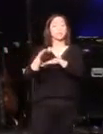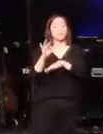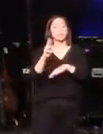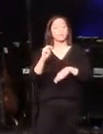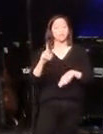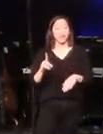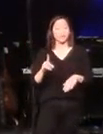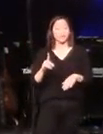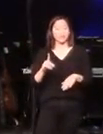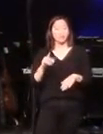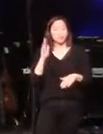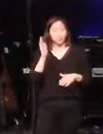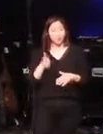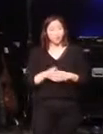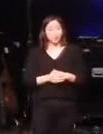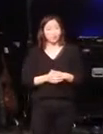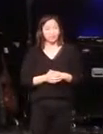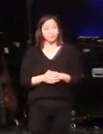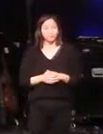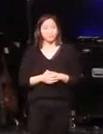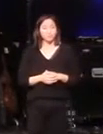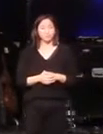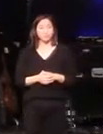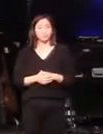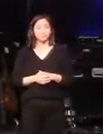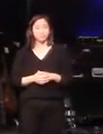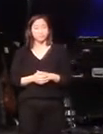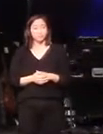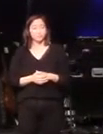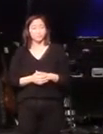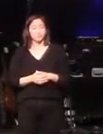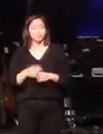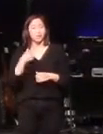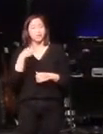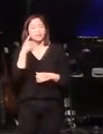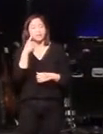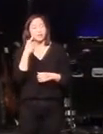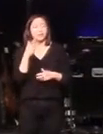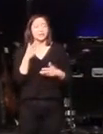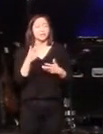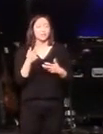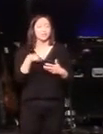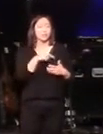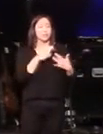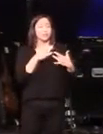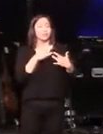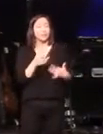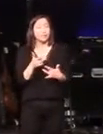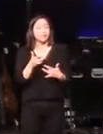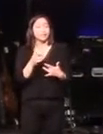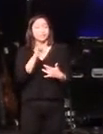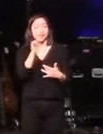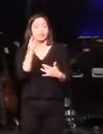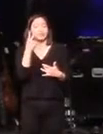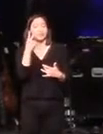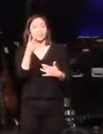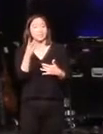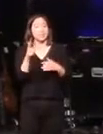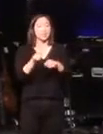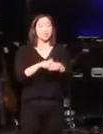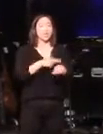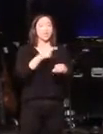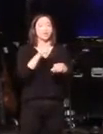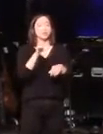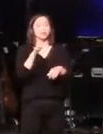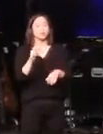those things, God blesses you. I'm going to get to that in a minute. But I think we become short-sighted when we don't understand that we are to be a part